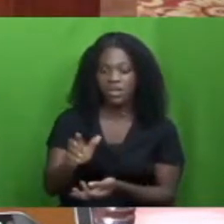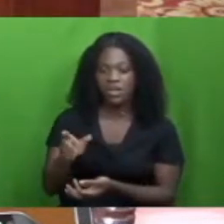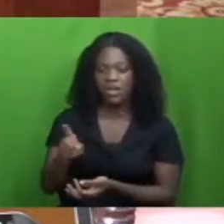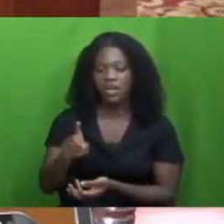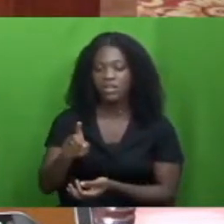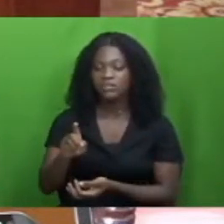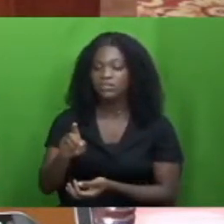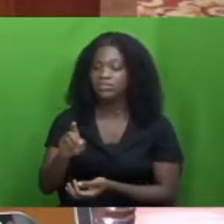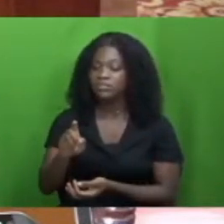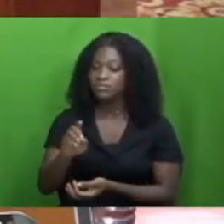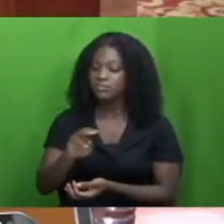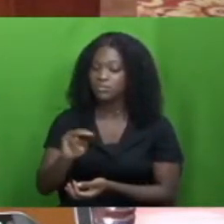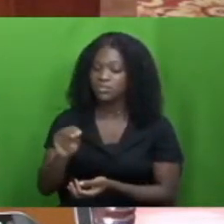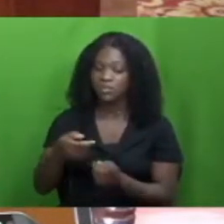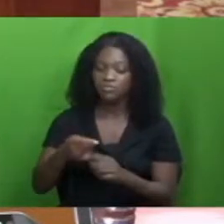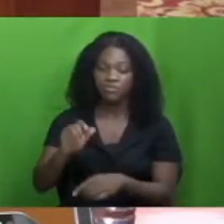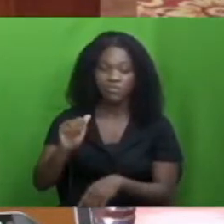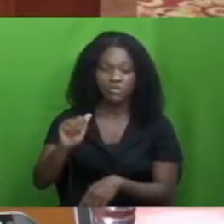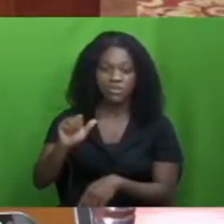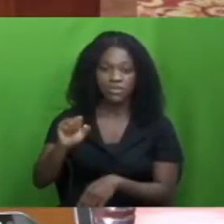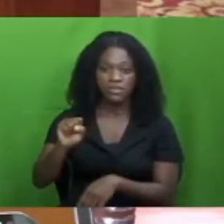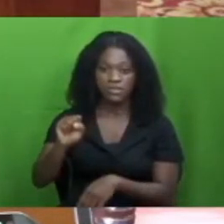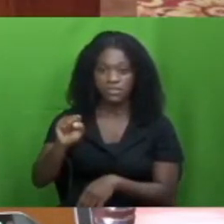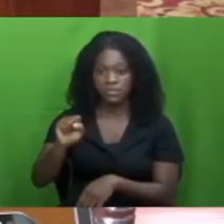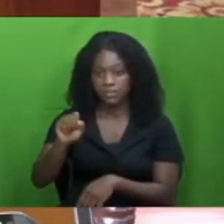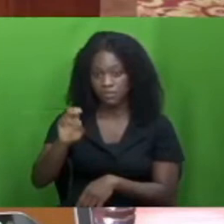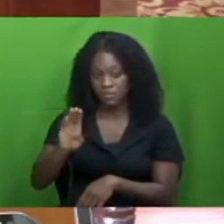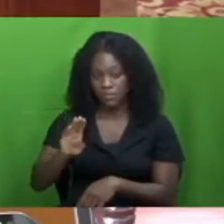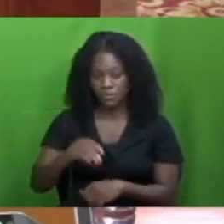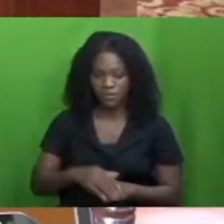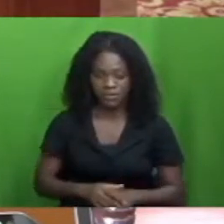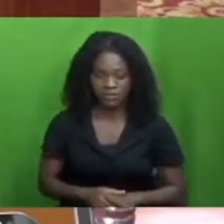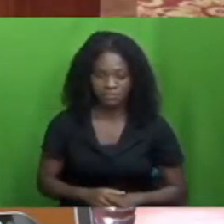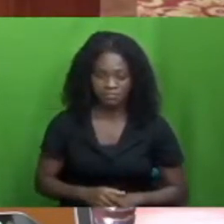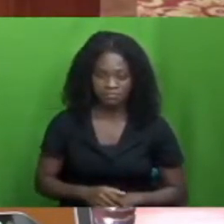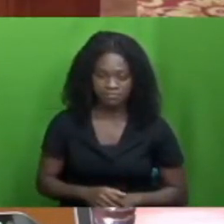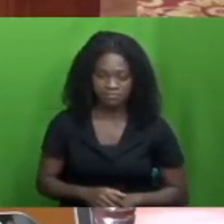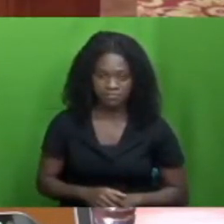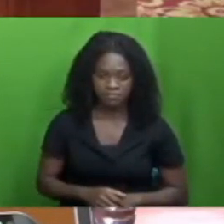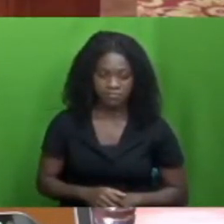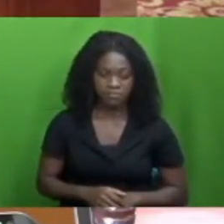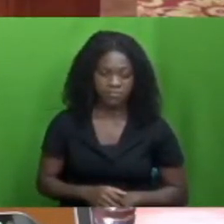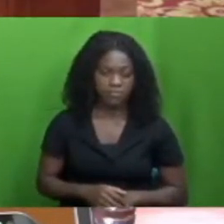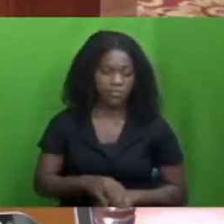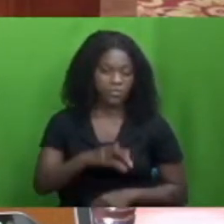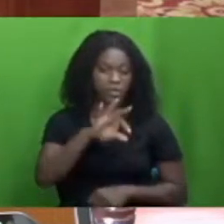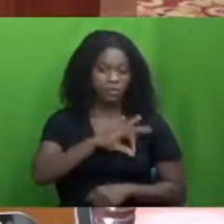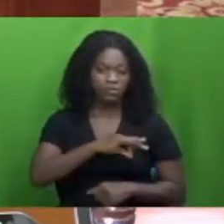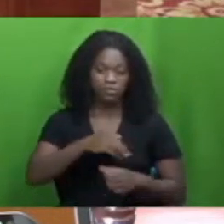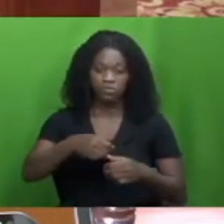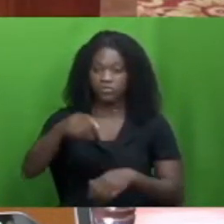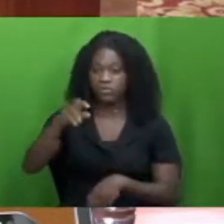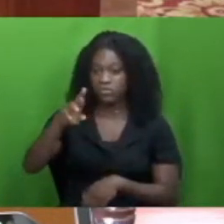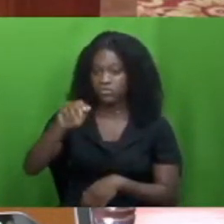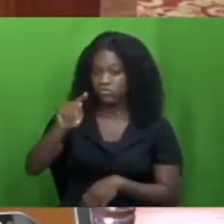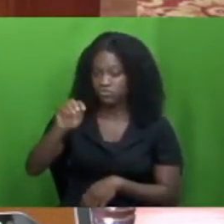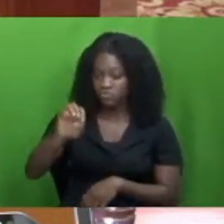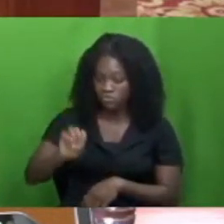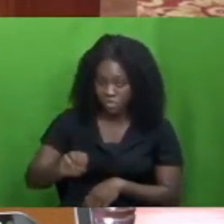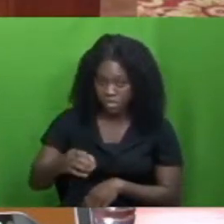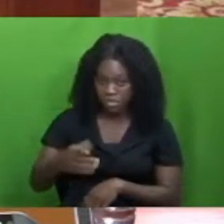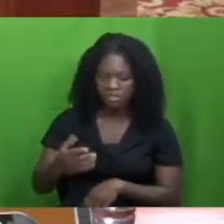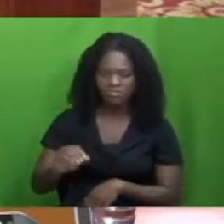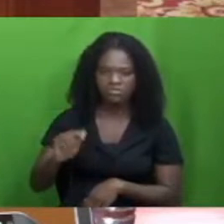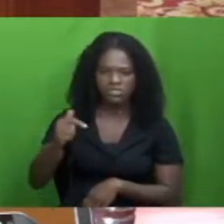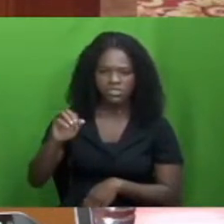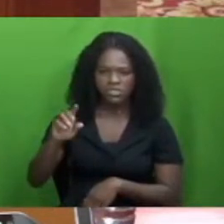the AFDB. Revision in exchange rates, interest rates, crude oil prices, crude oil volumes, and